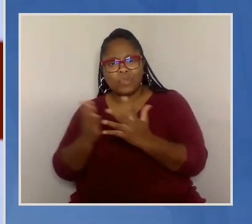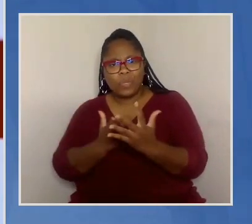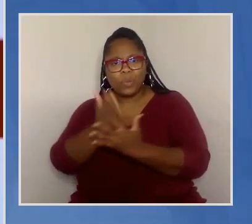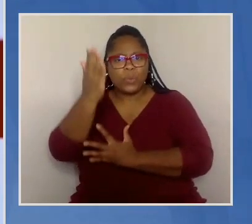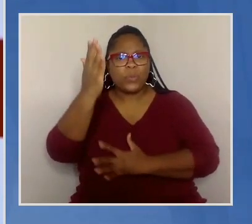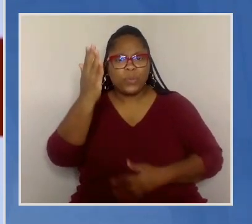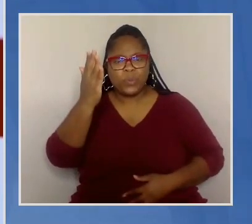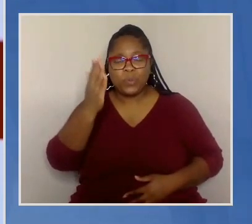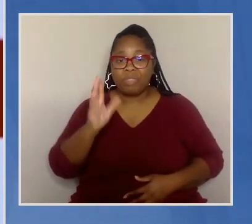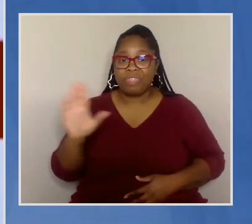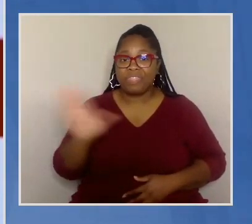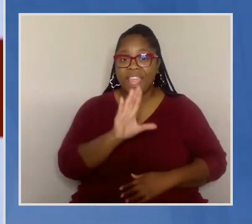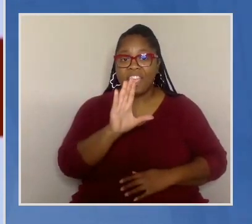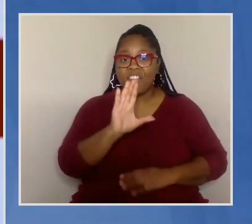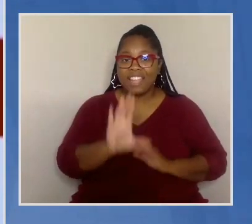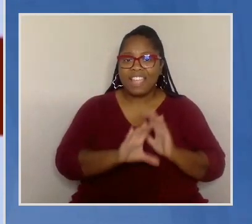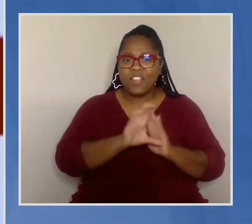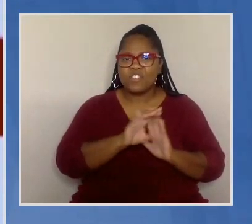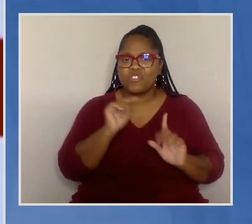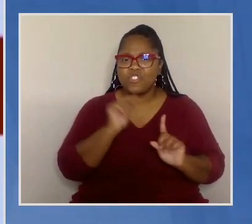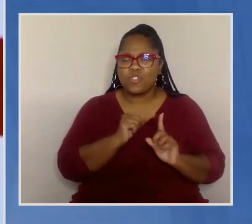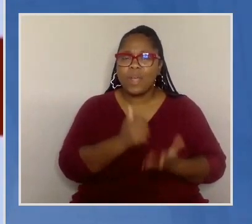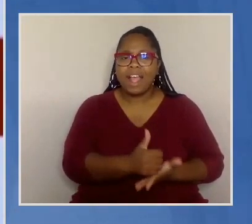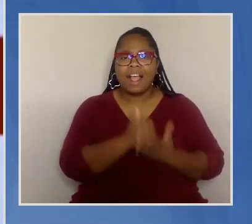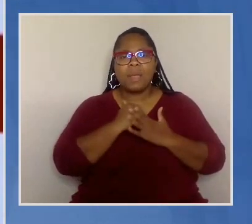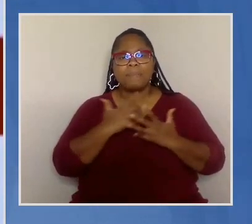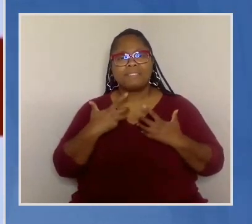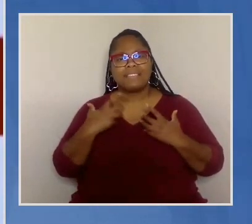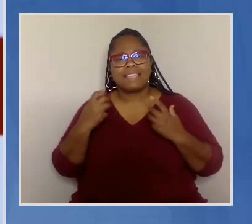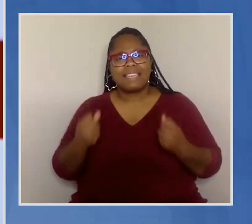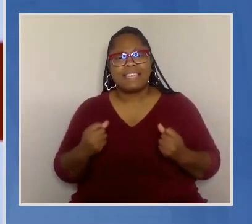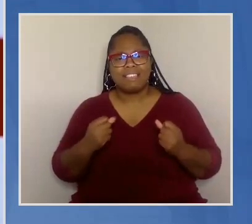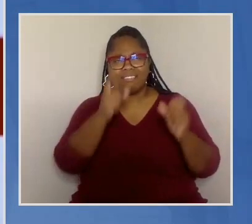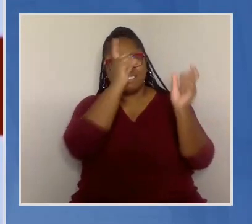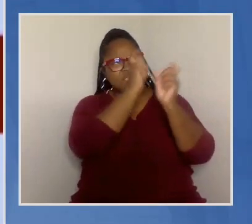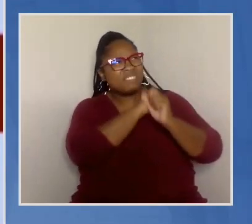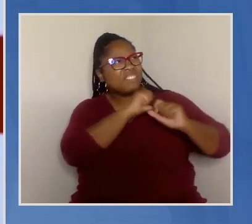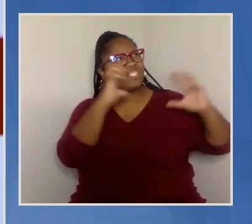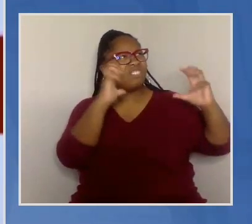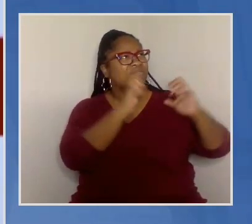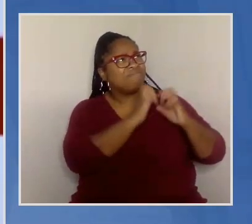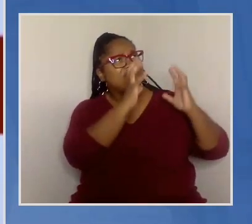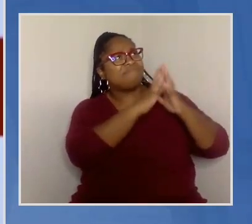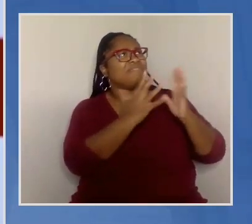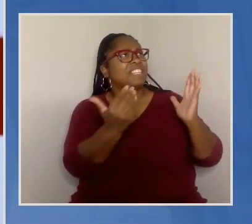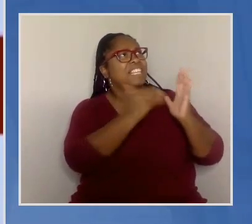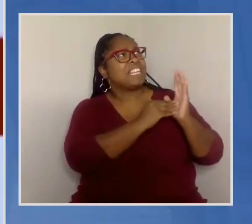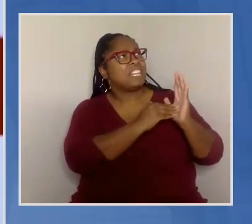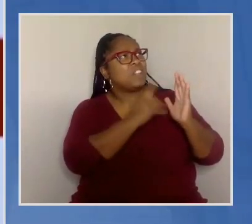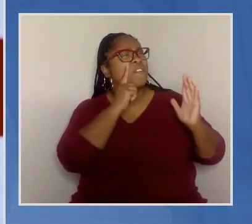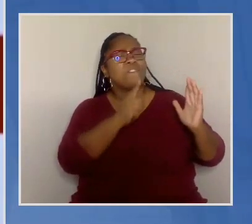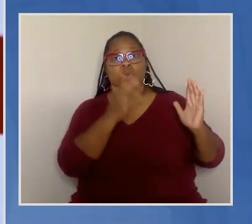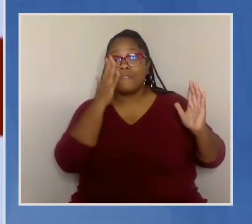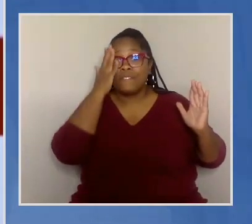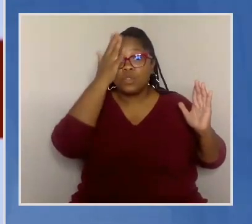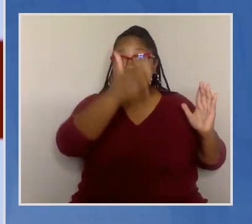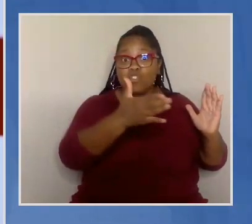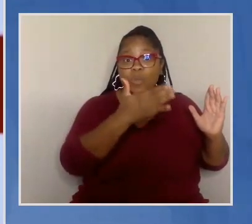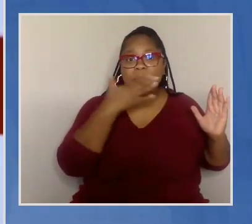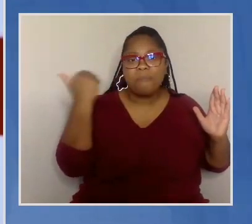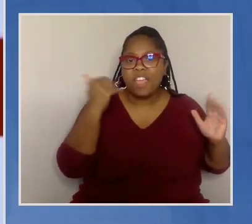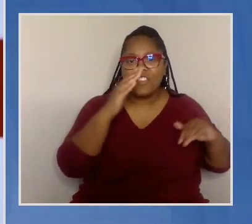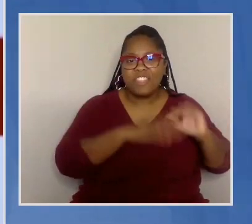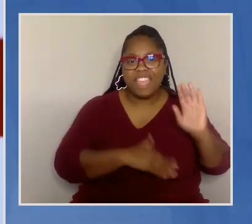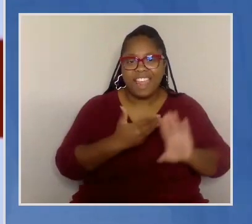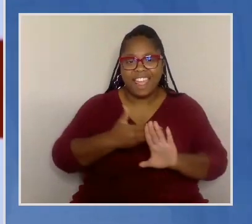They have the character to help us heal and the vision to rebuild for a future that is